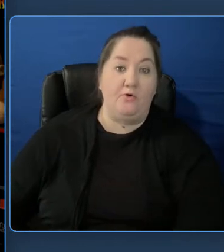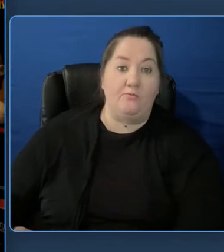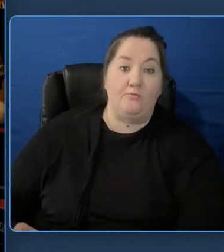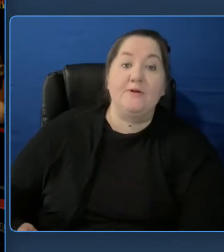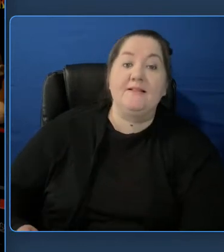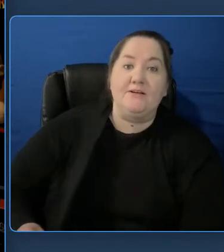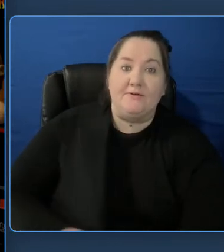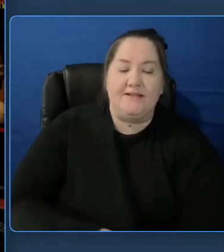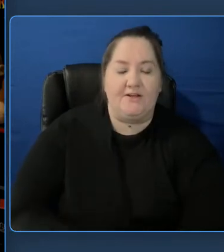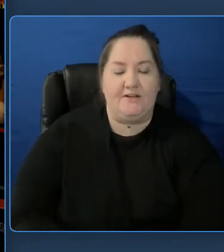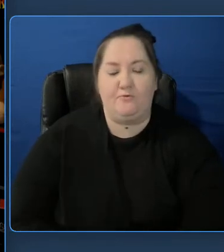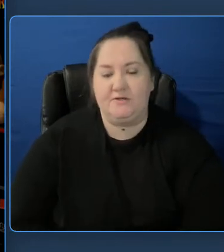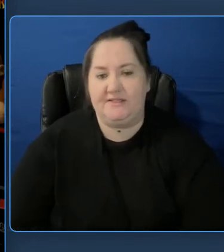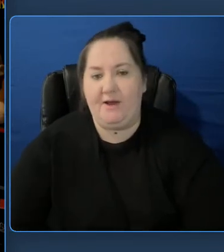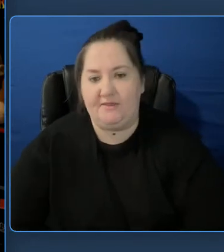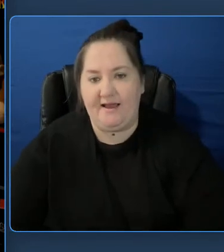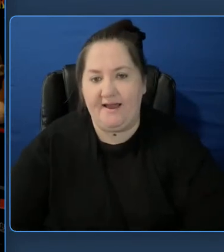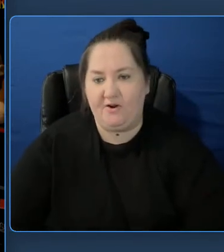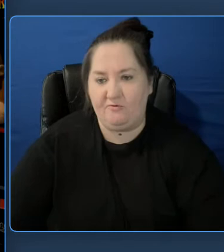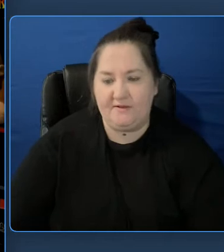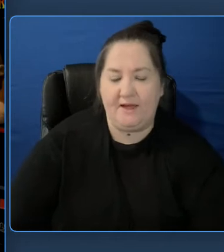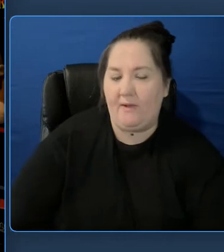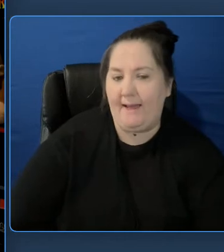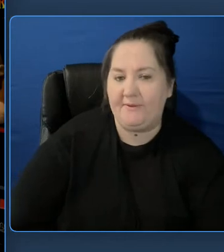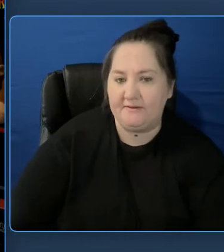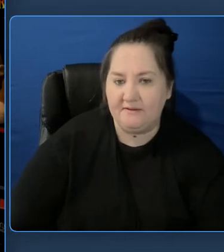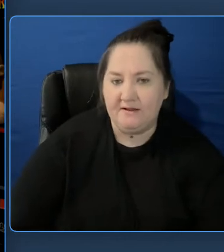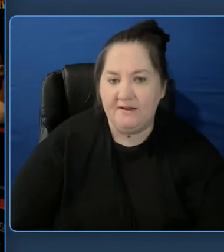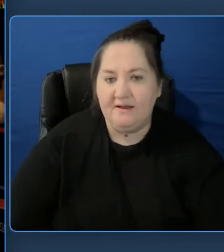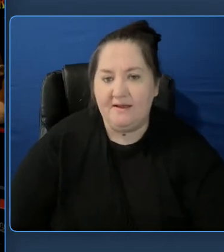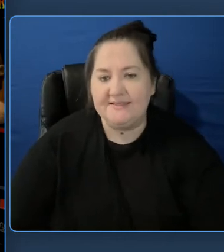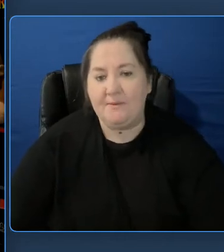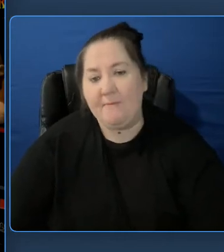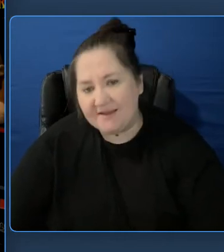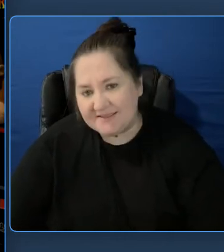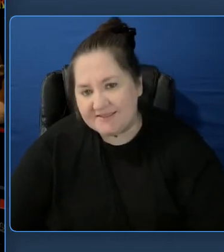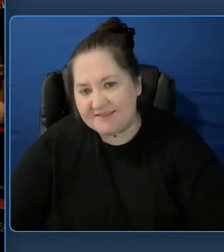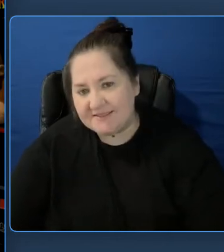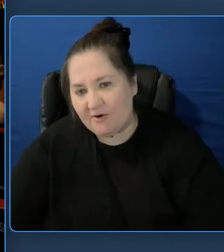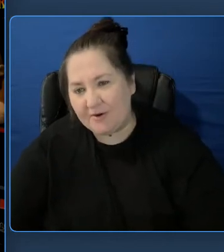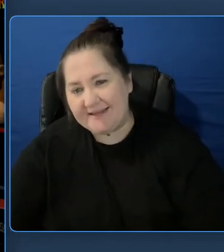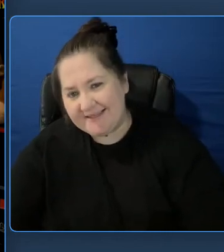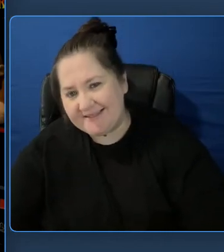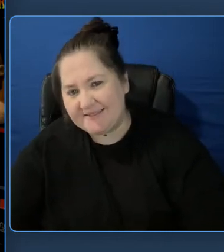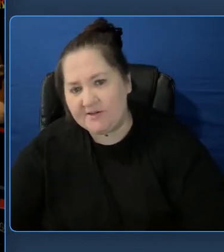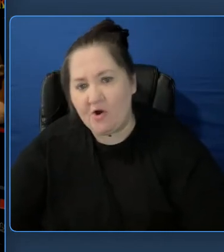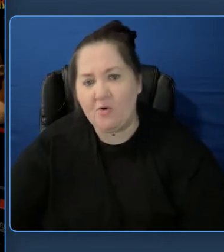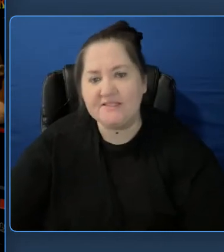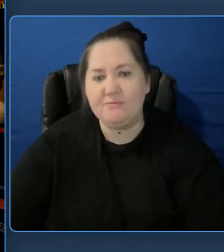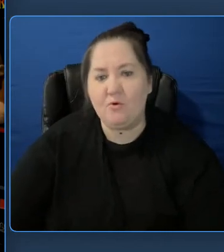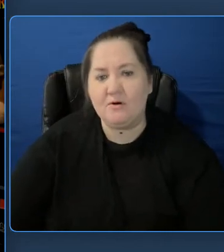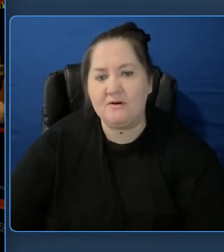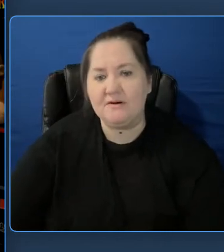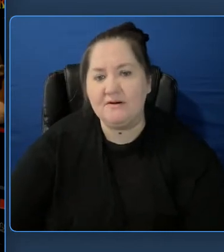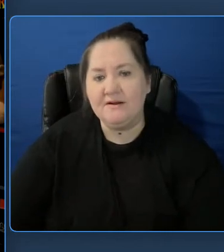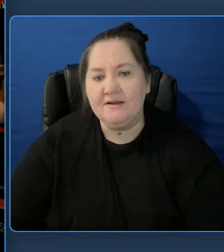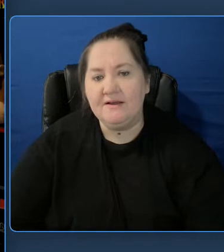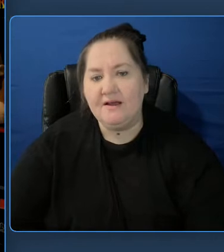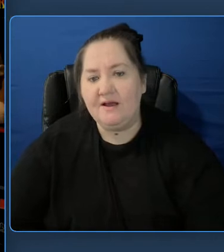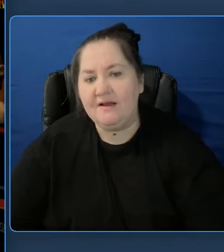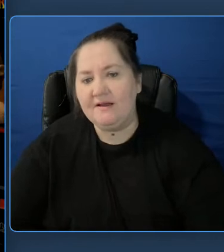that's why I'm really, really looking forward to that with AI, and hopefully that will happen. It's a must or a need? No, it's